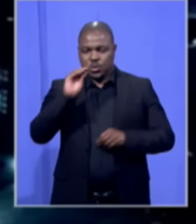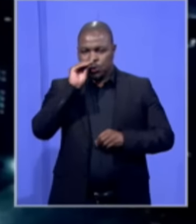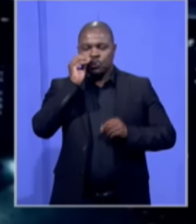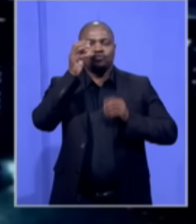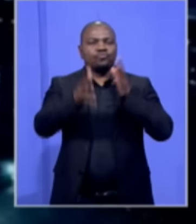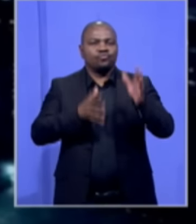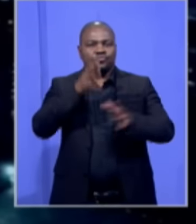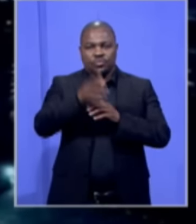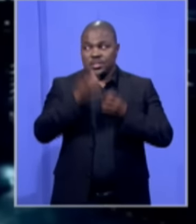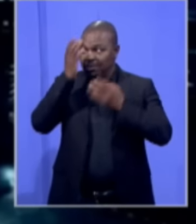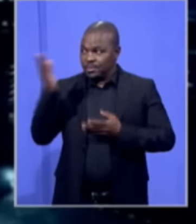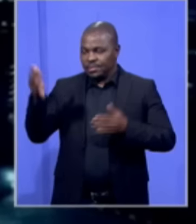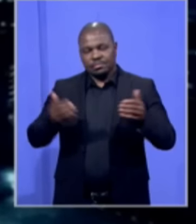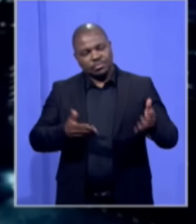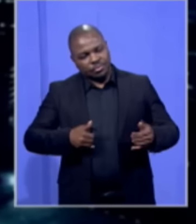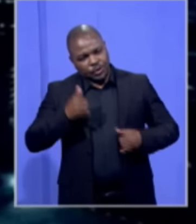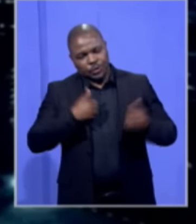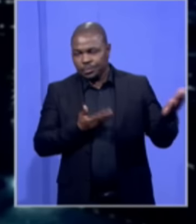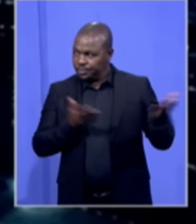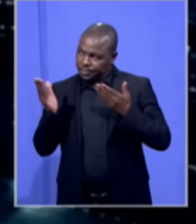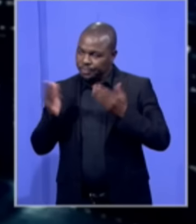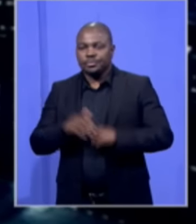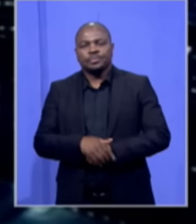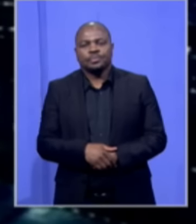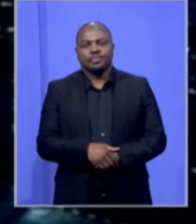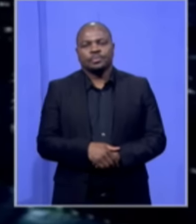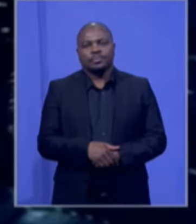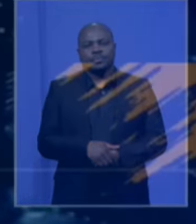Setswana. A re iketle mmogo ka tshedimosetso.